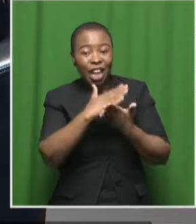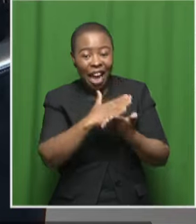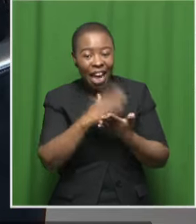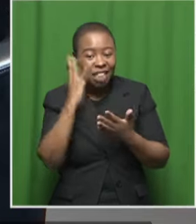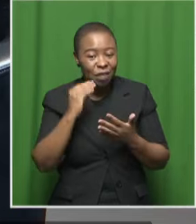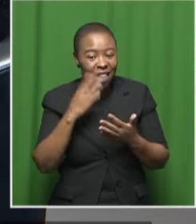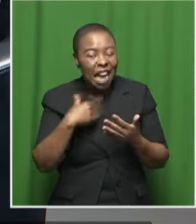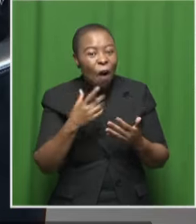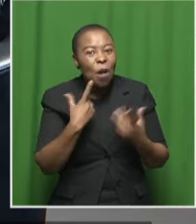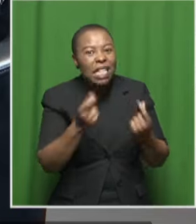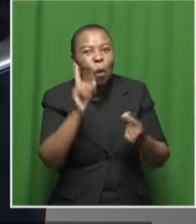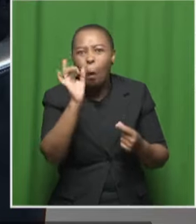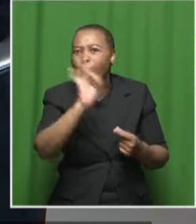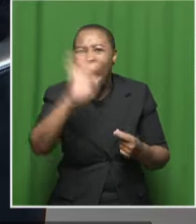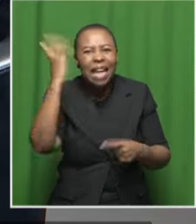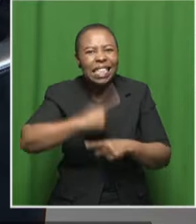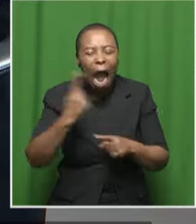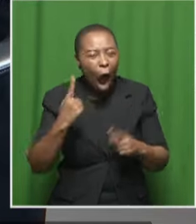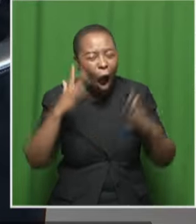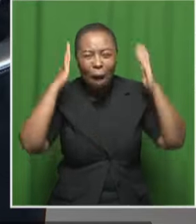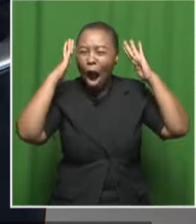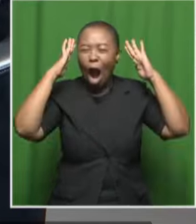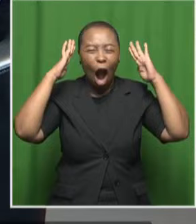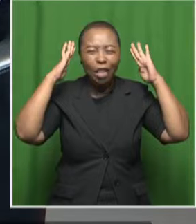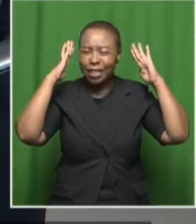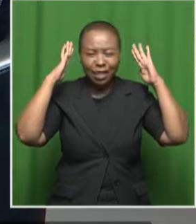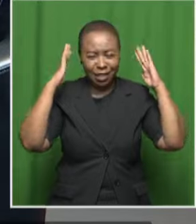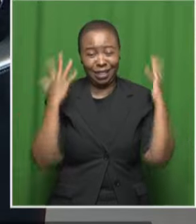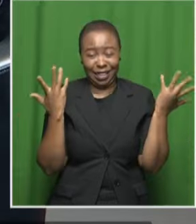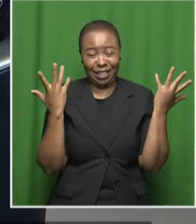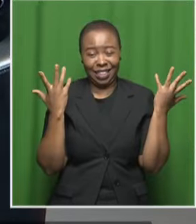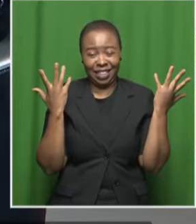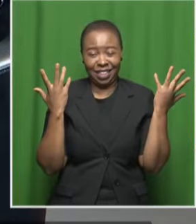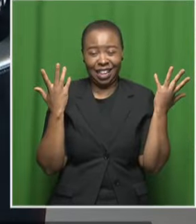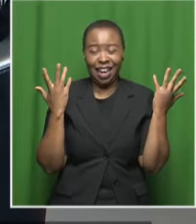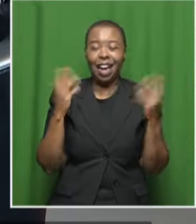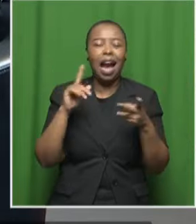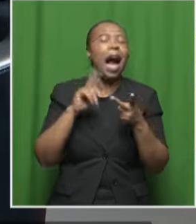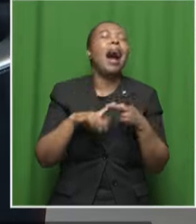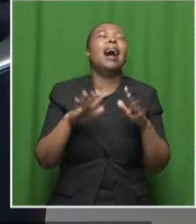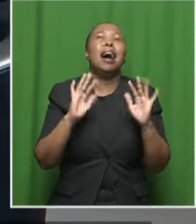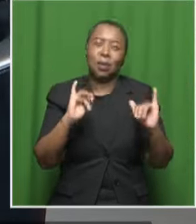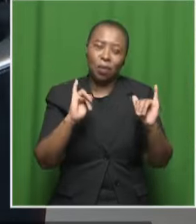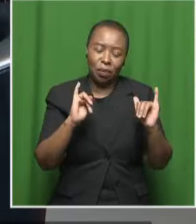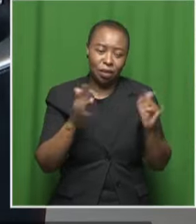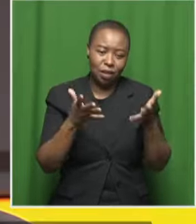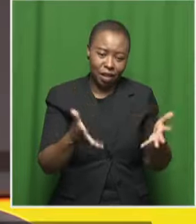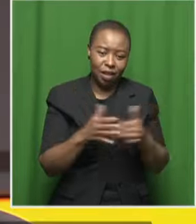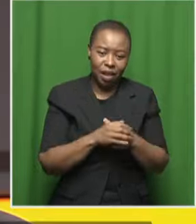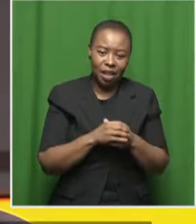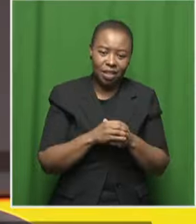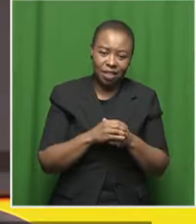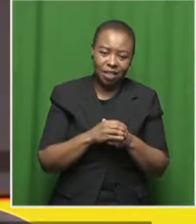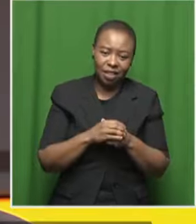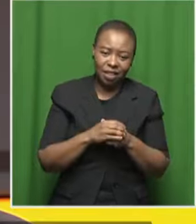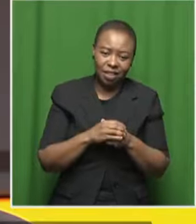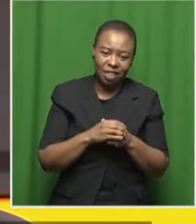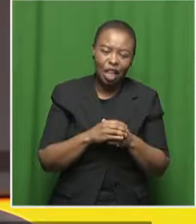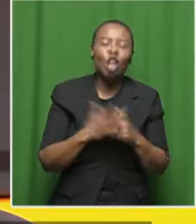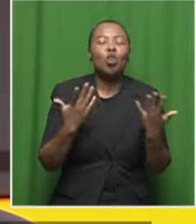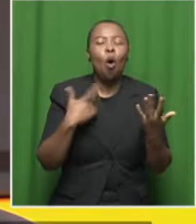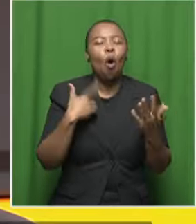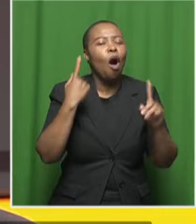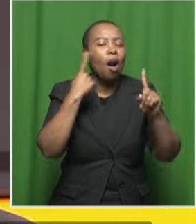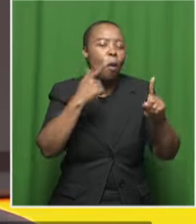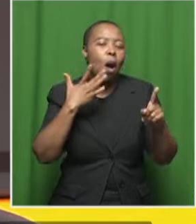this in one day. Oh my gosh, how insane is that? But the mandate was, we want